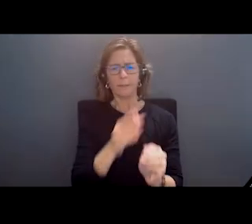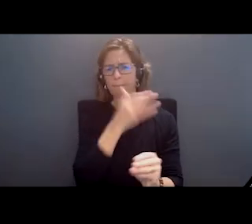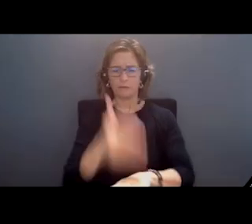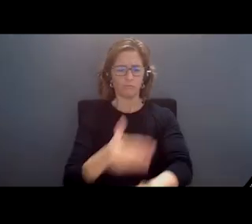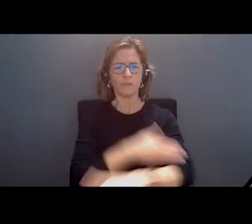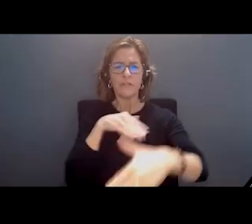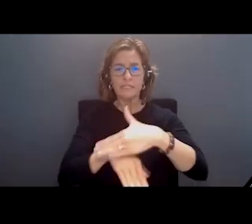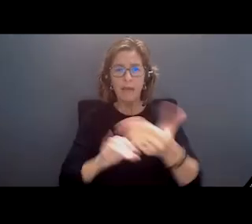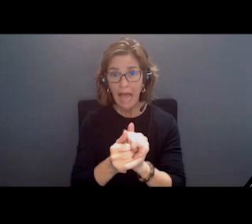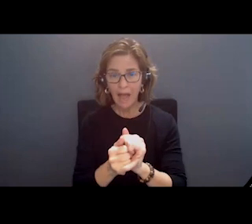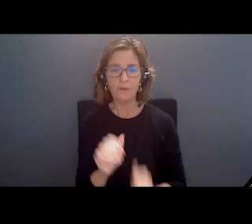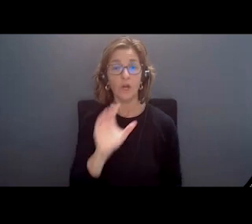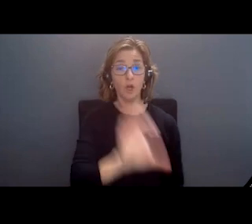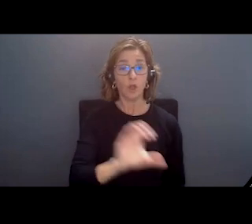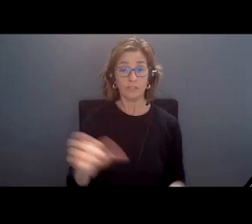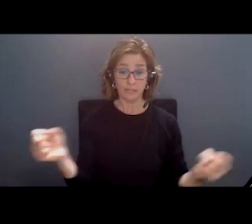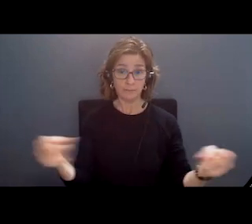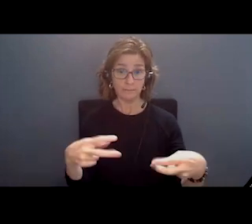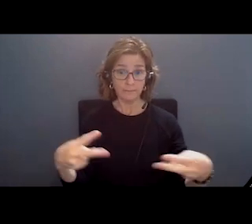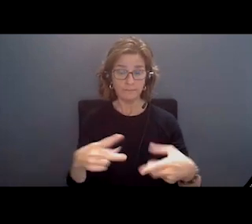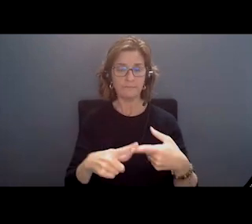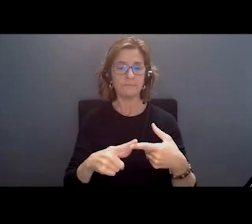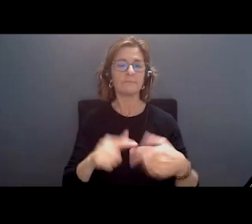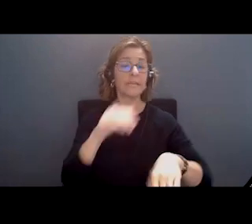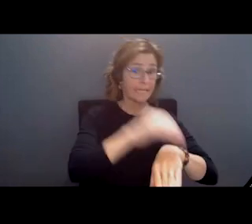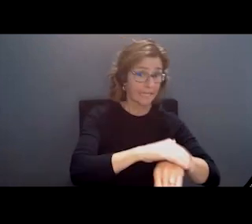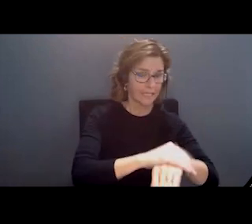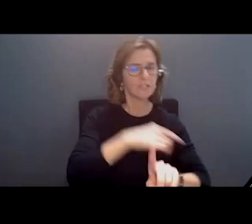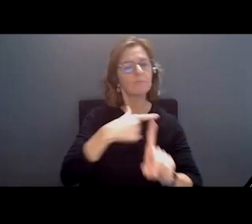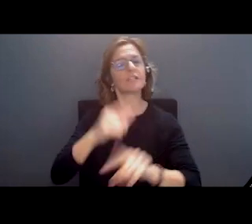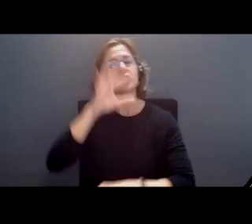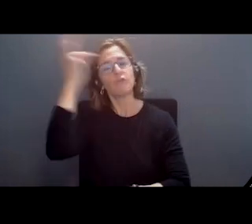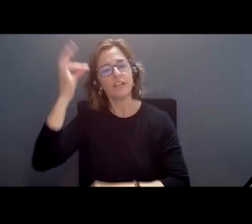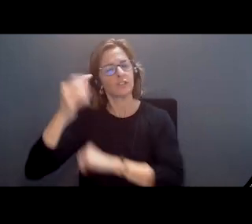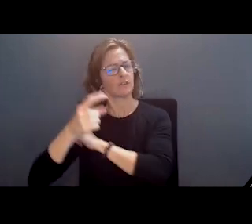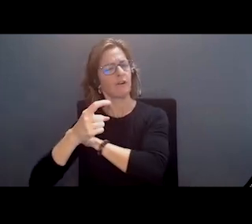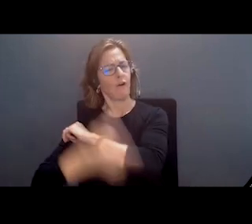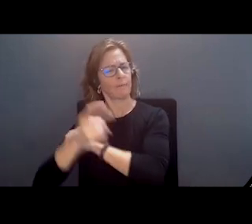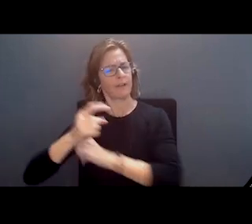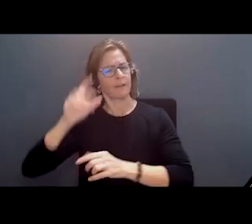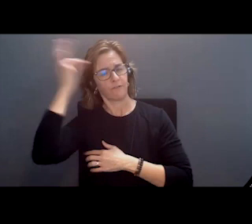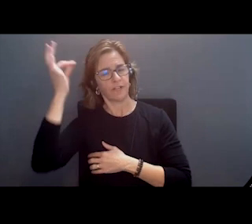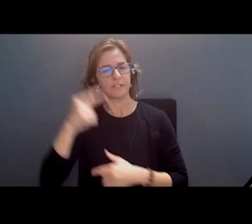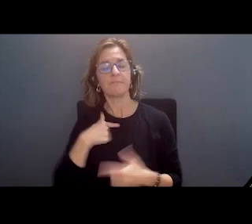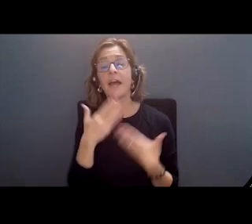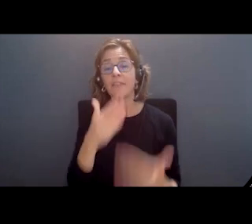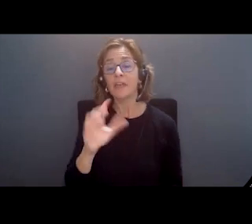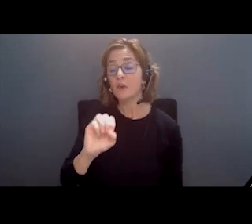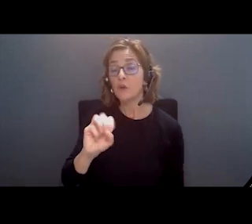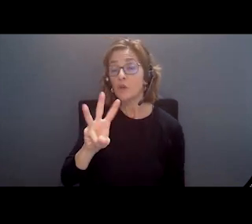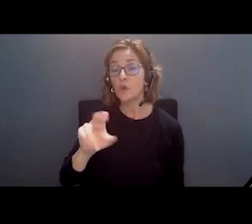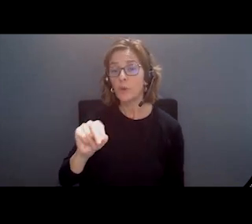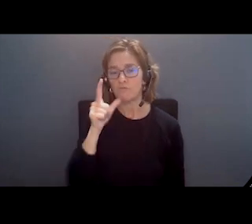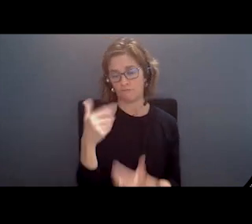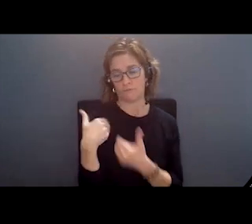Closed captioning is available in English and automated French. I thank you to Ewan, who will be providing closed captioning